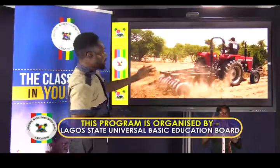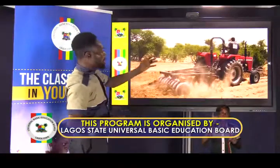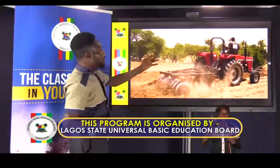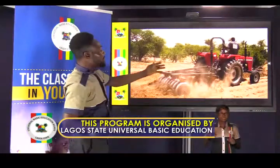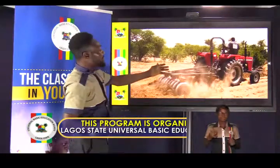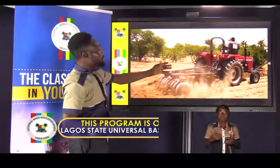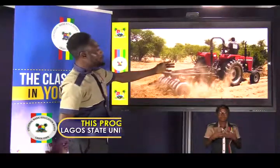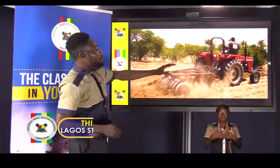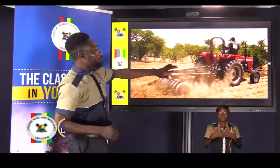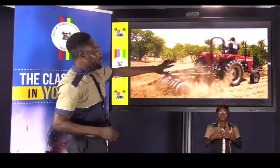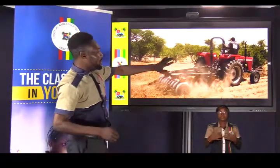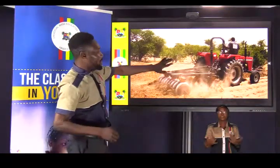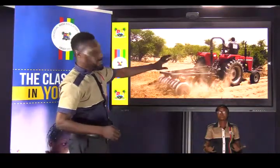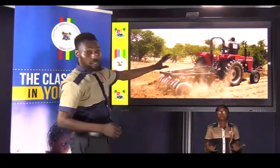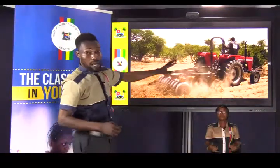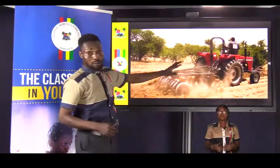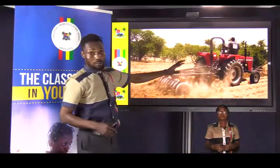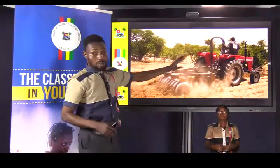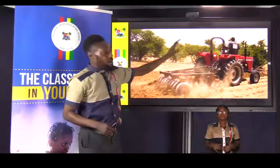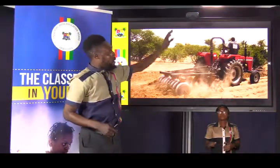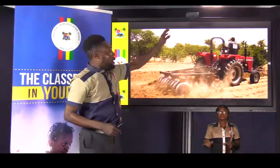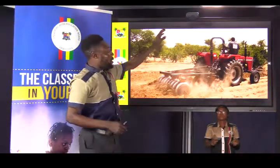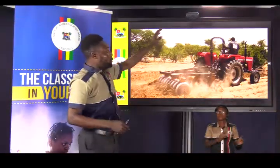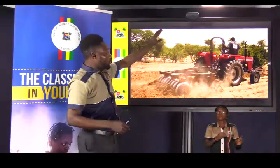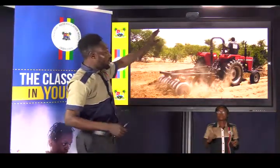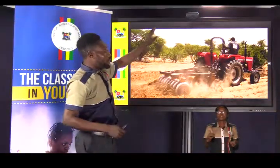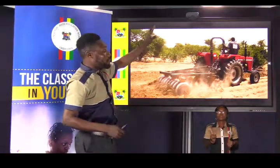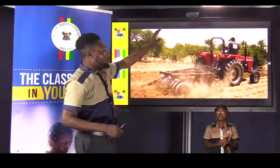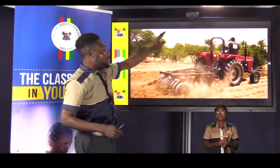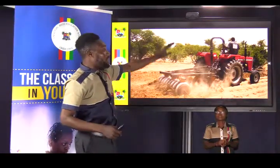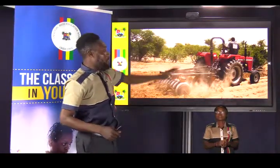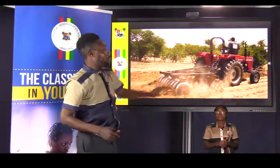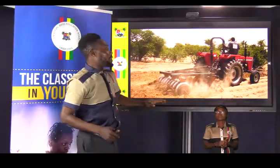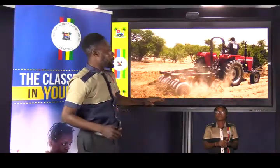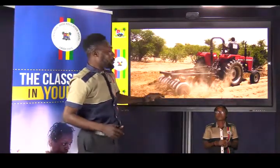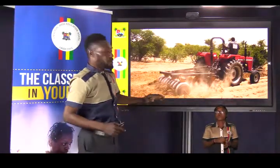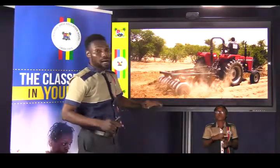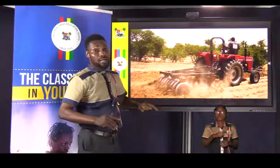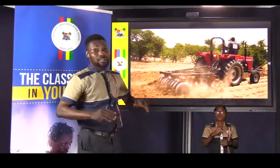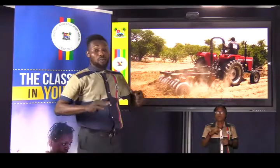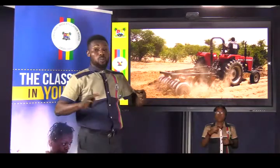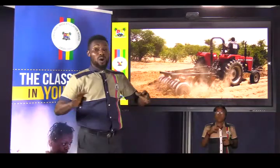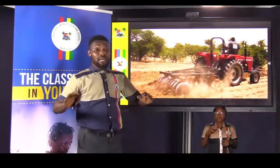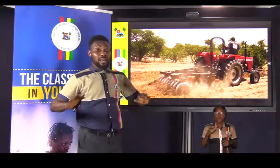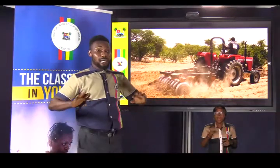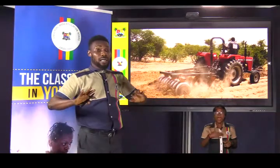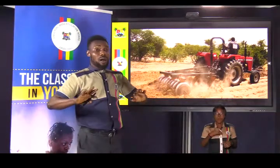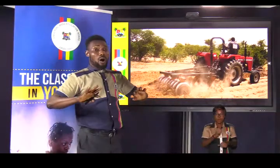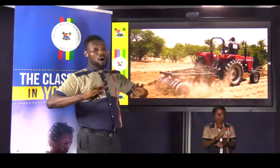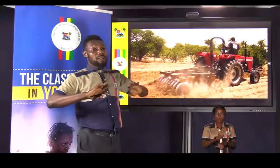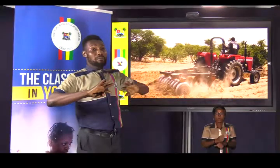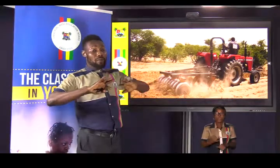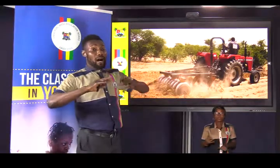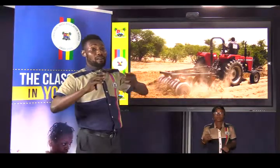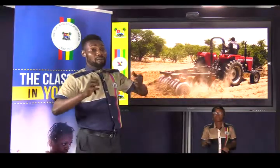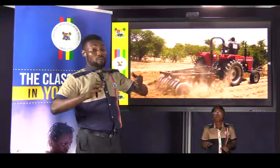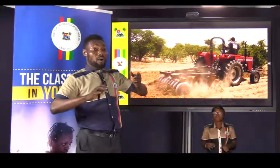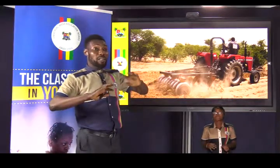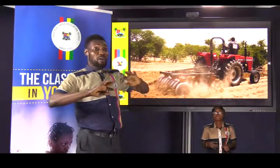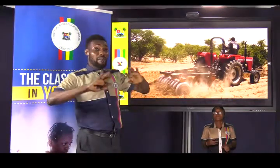period. You can see the use of machines now during post-independence period, and working